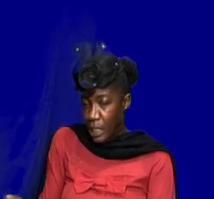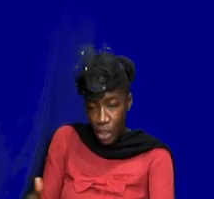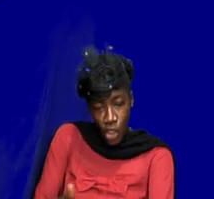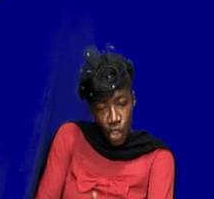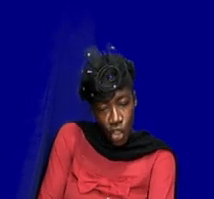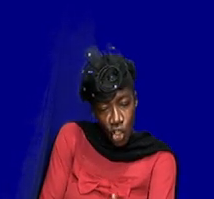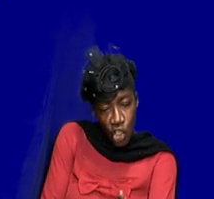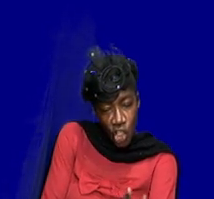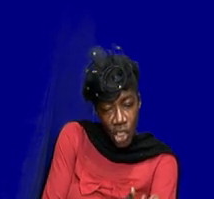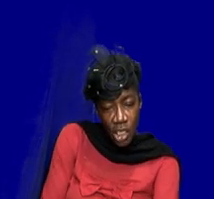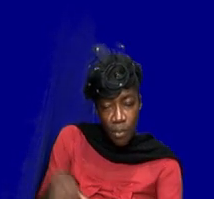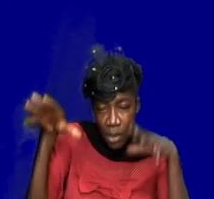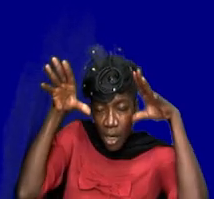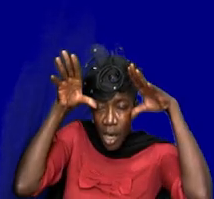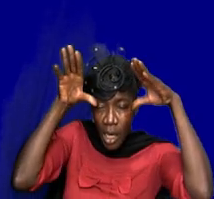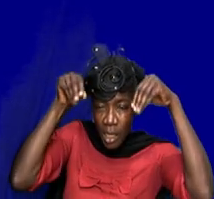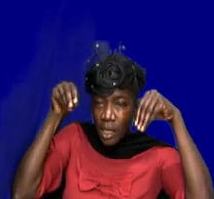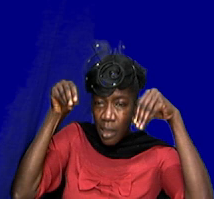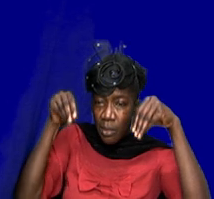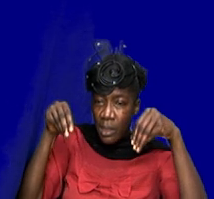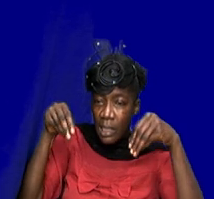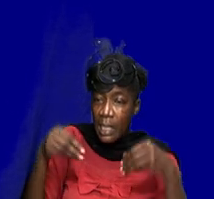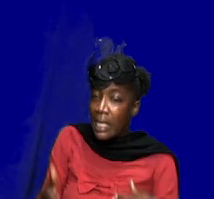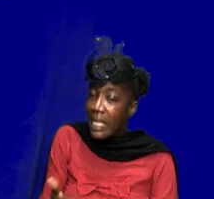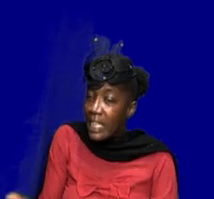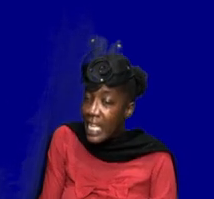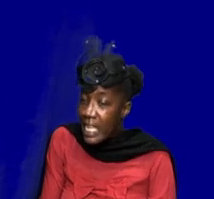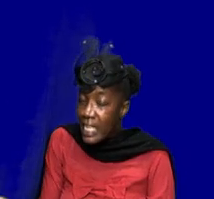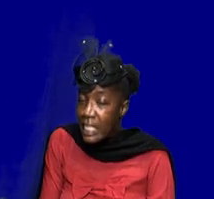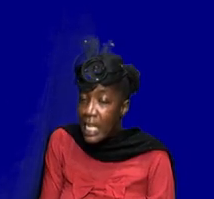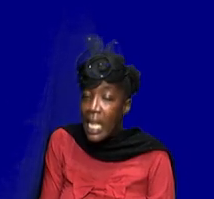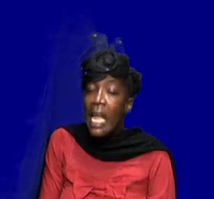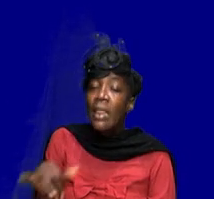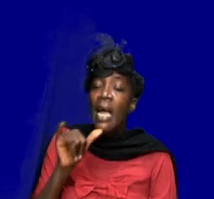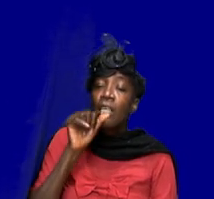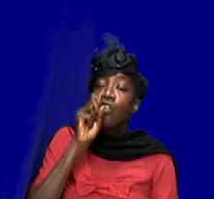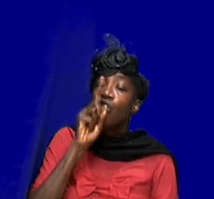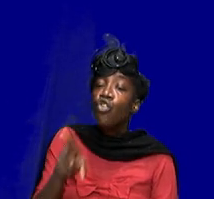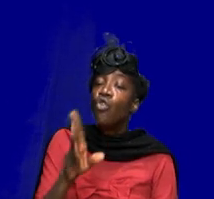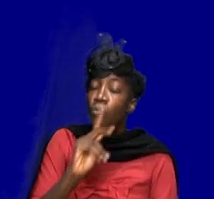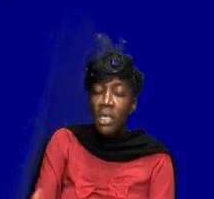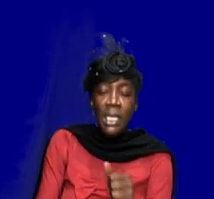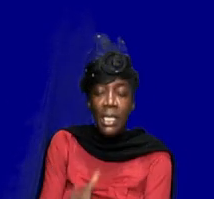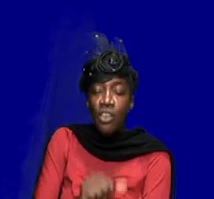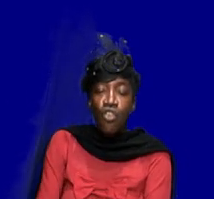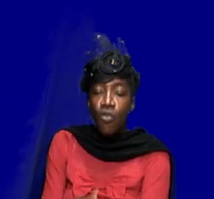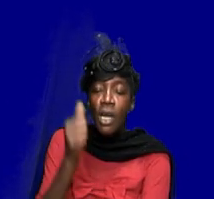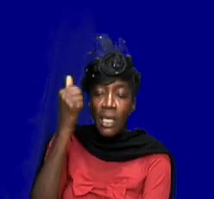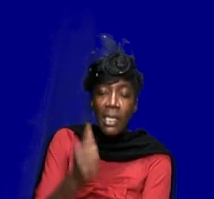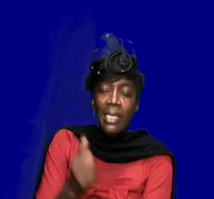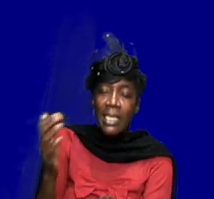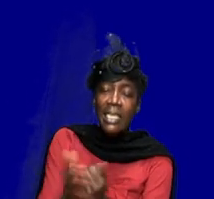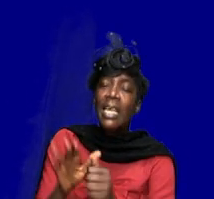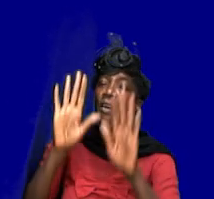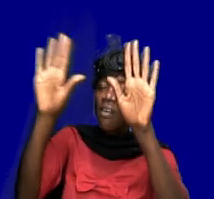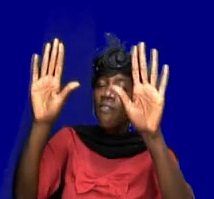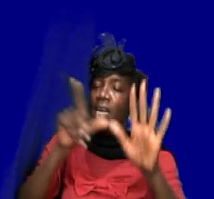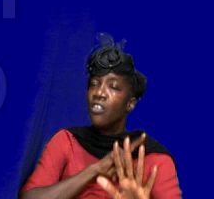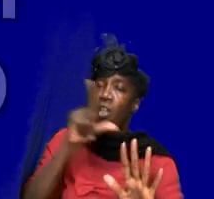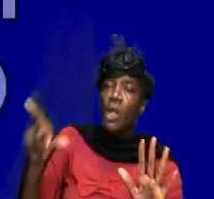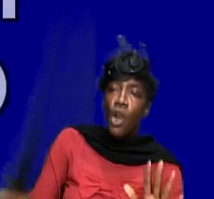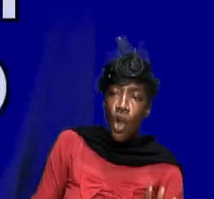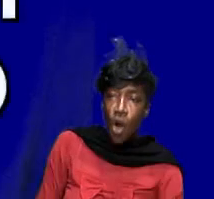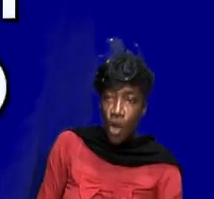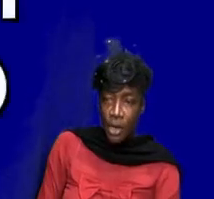oxen, the chief of the things which should have been utterly destroyed, to sacrifice unto the Lord thy God in